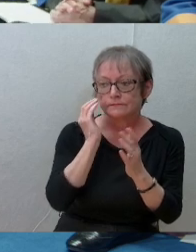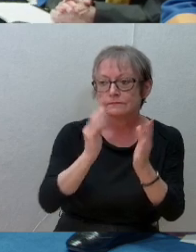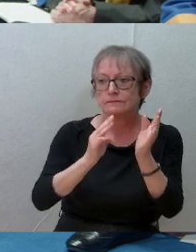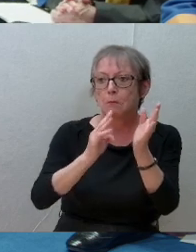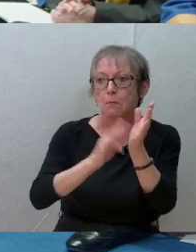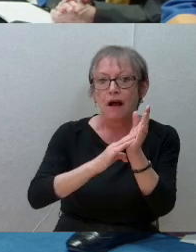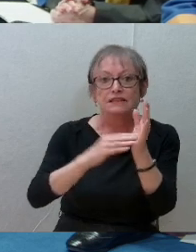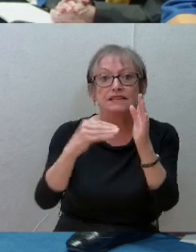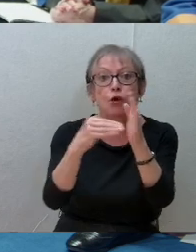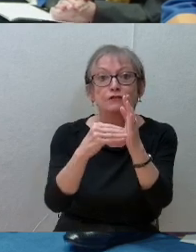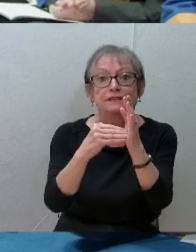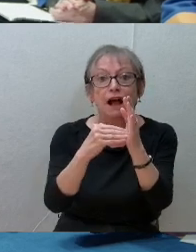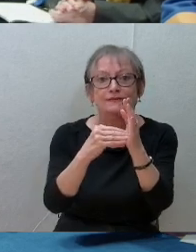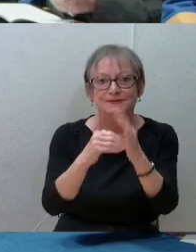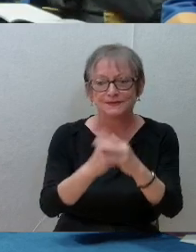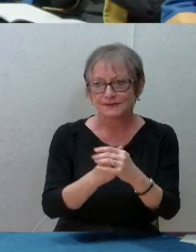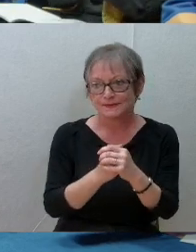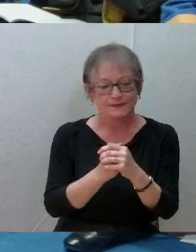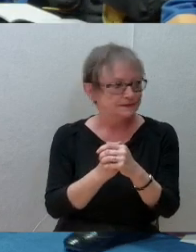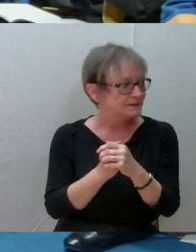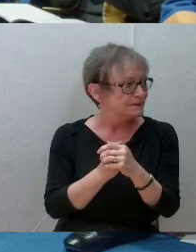Marta Zukowska.